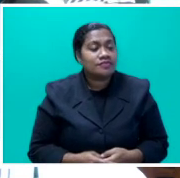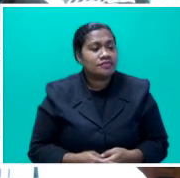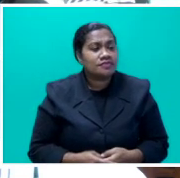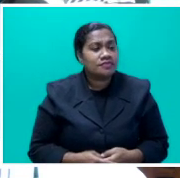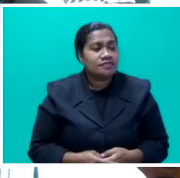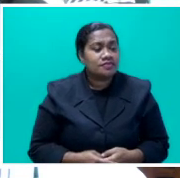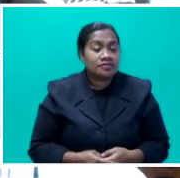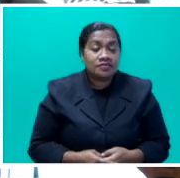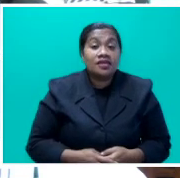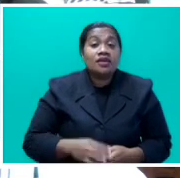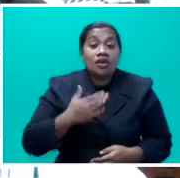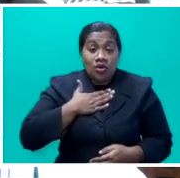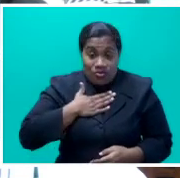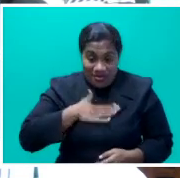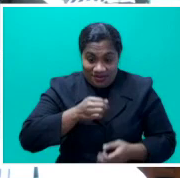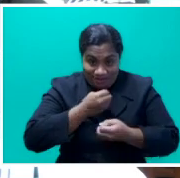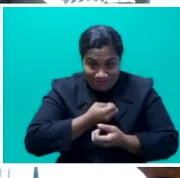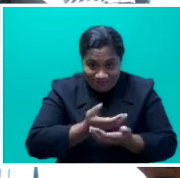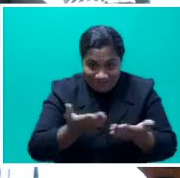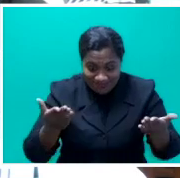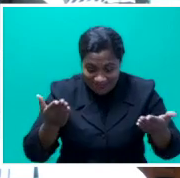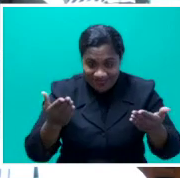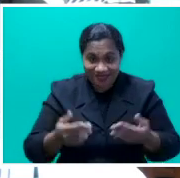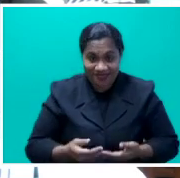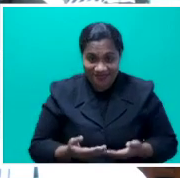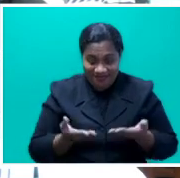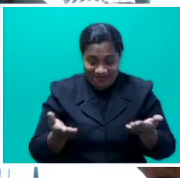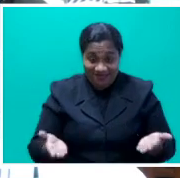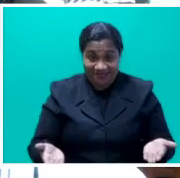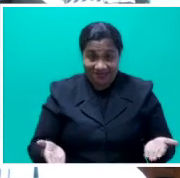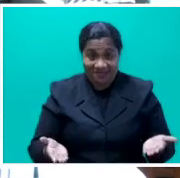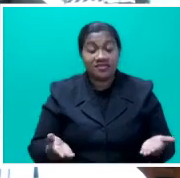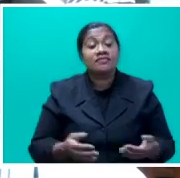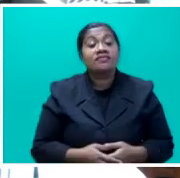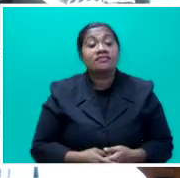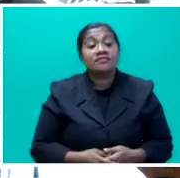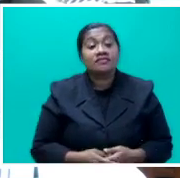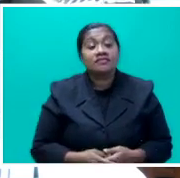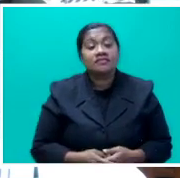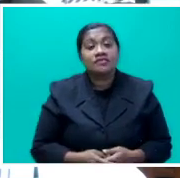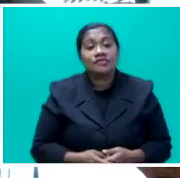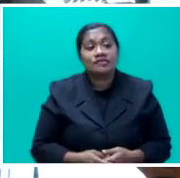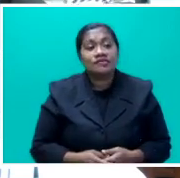the honourable members of this August House that there has been,